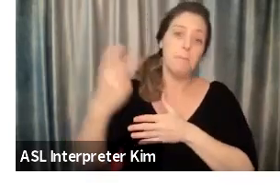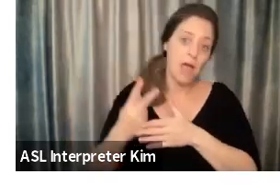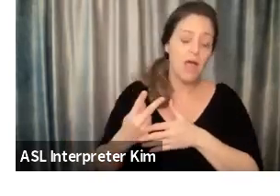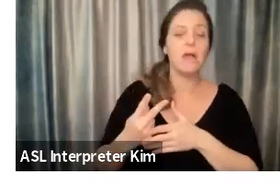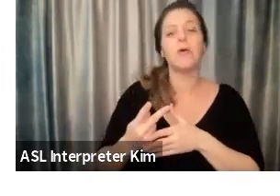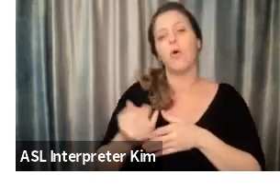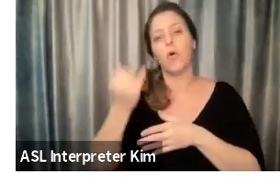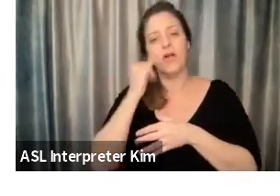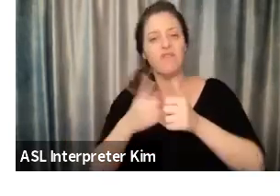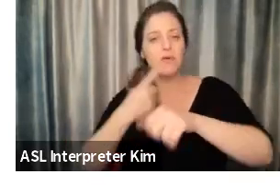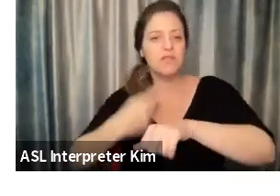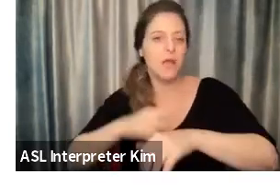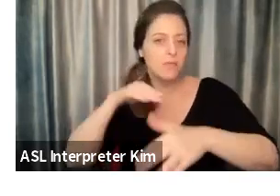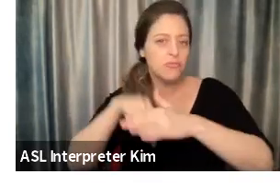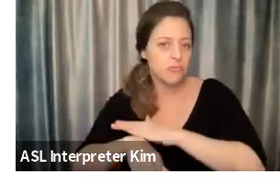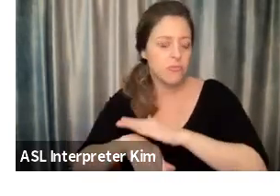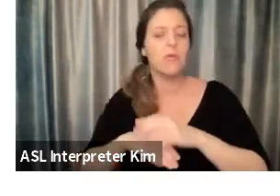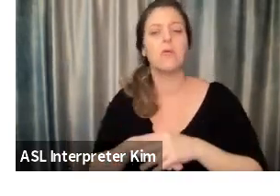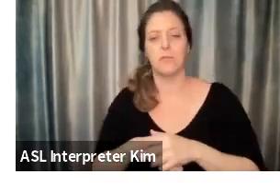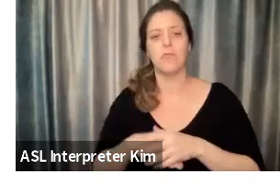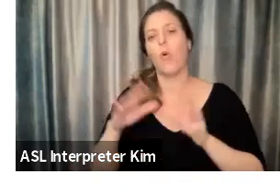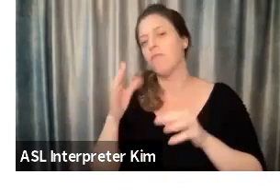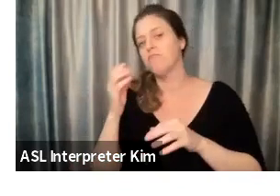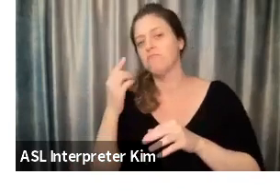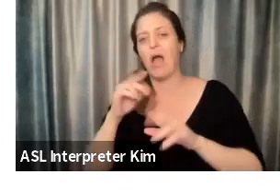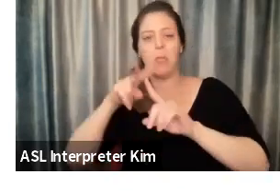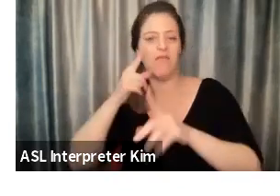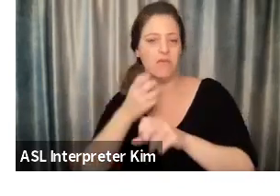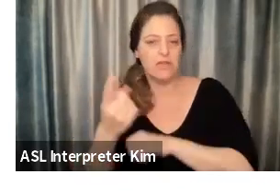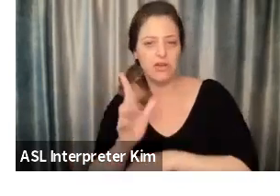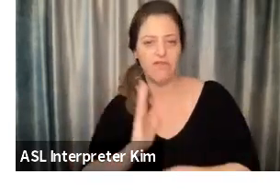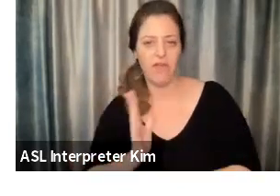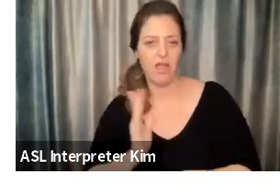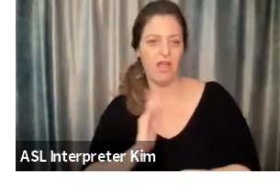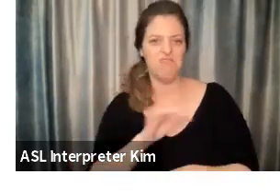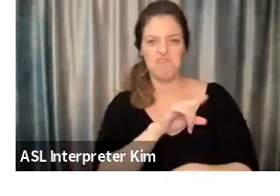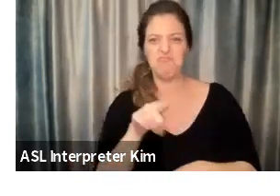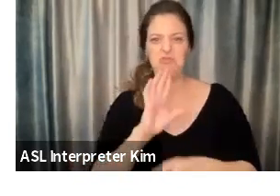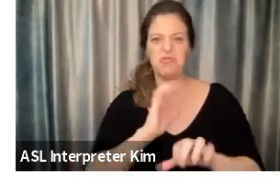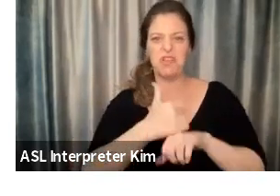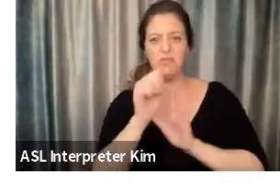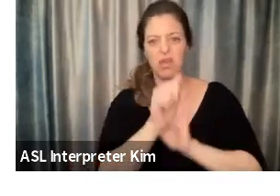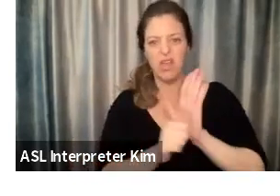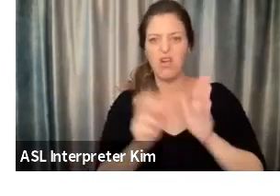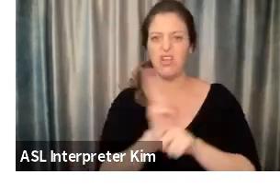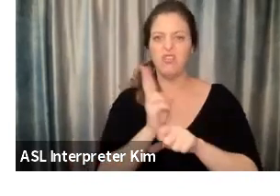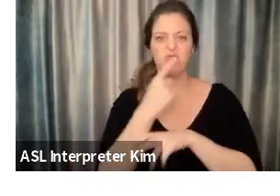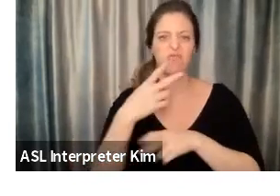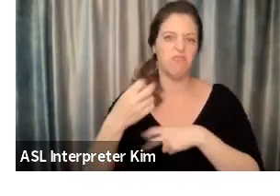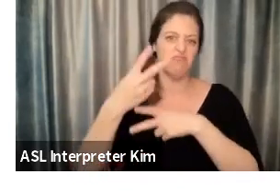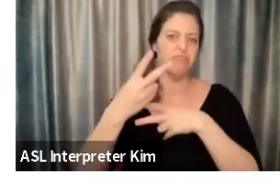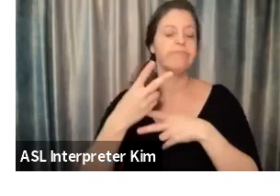or also you can also pre-enroll for next year as well, if you have an incoming TK or kindergarten student as